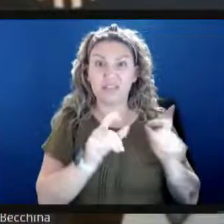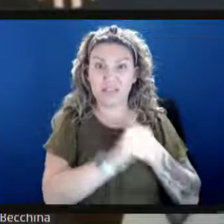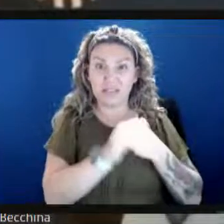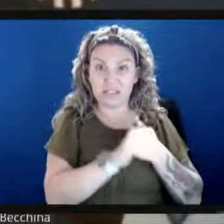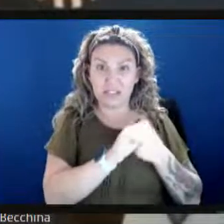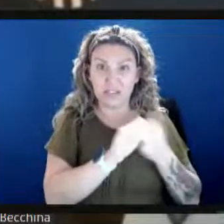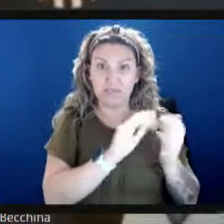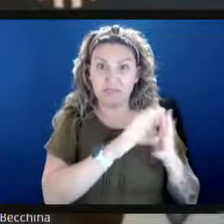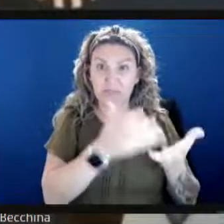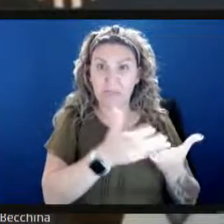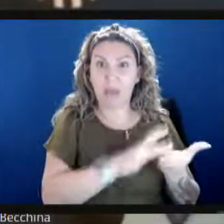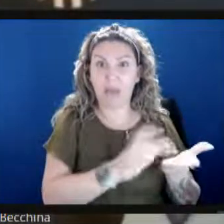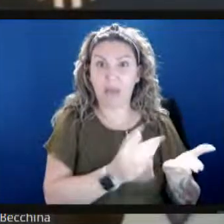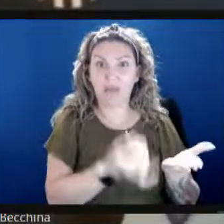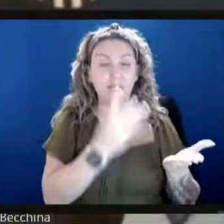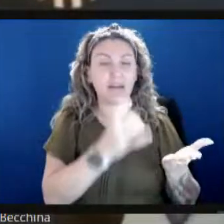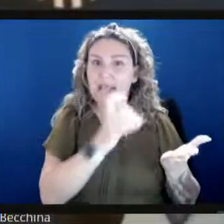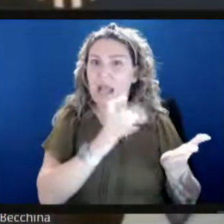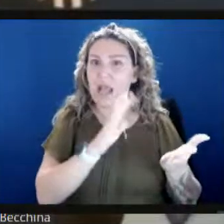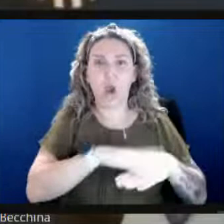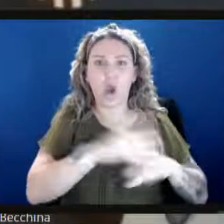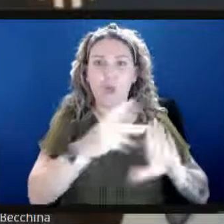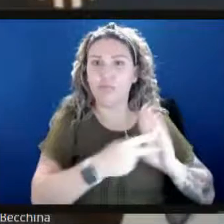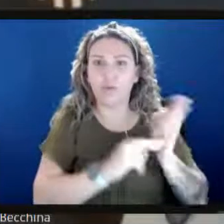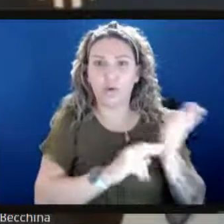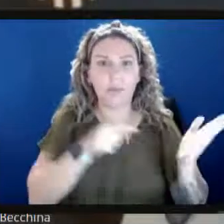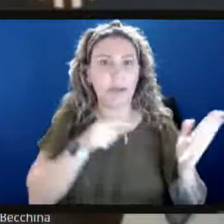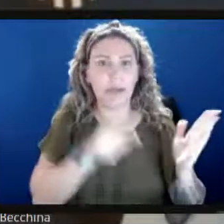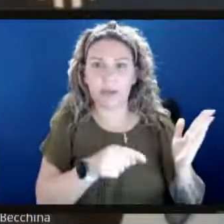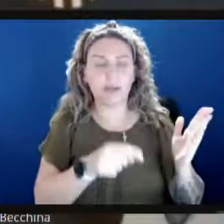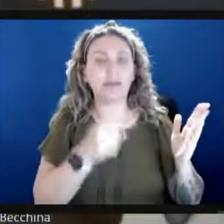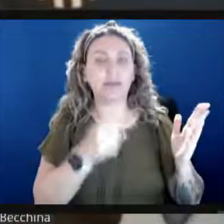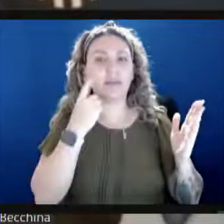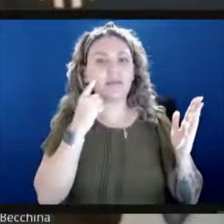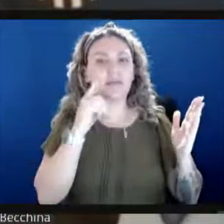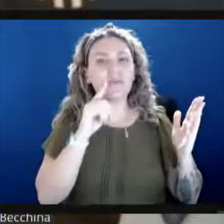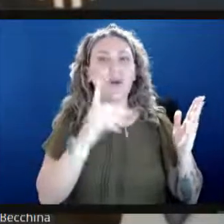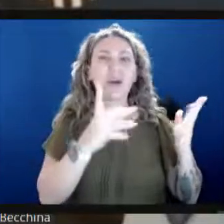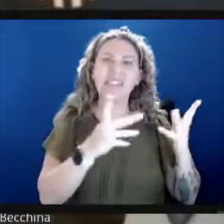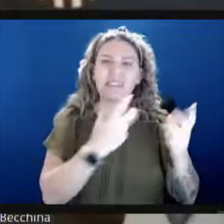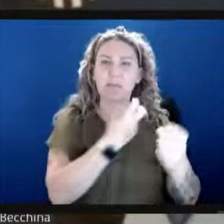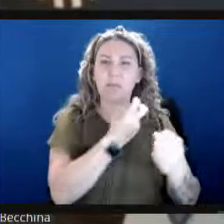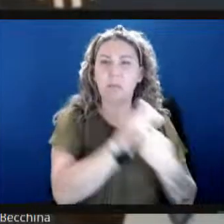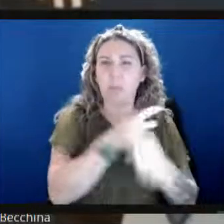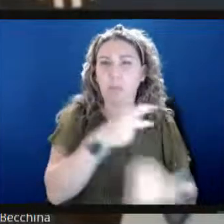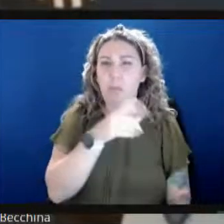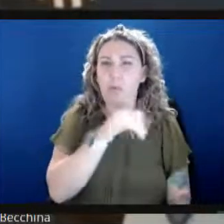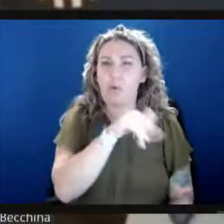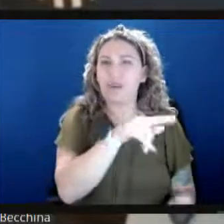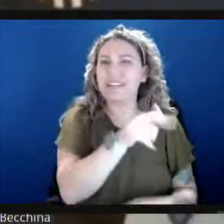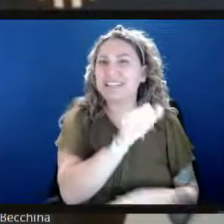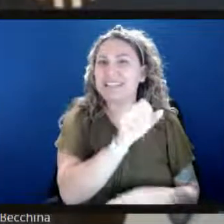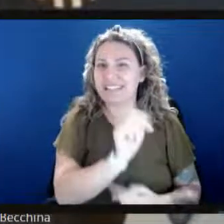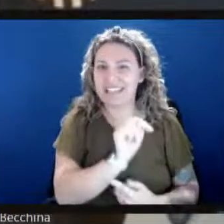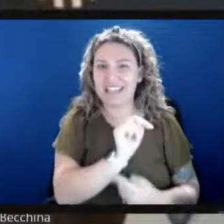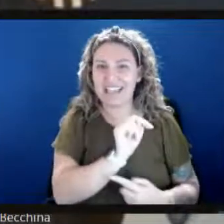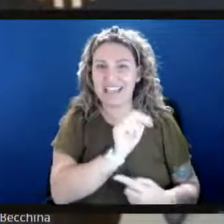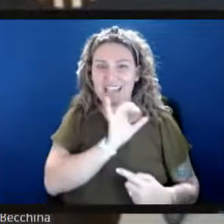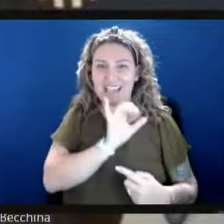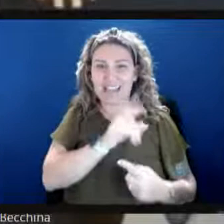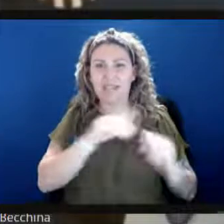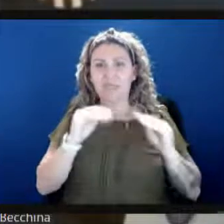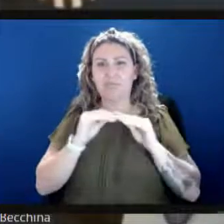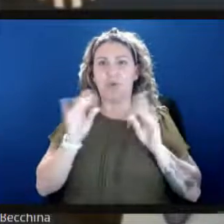your intention to take a lethal dose. So it's more considered to be a poisoning. And that is now the more common way